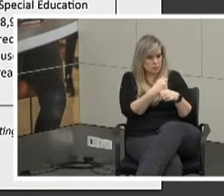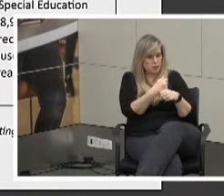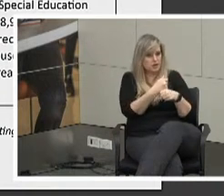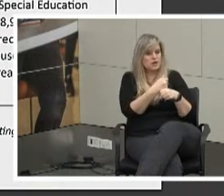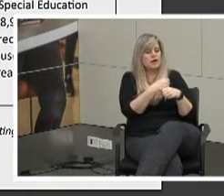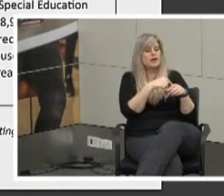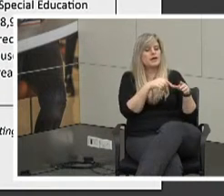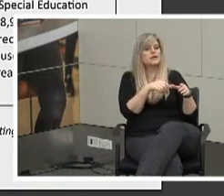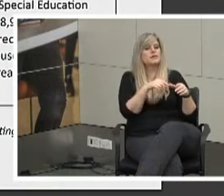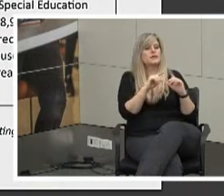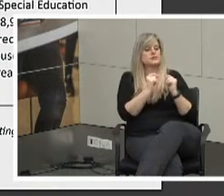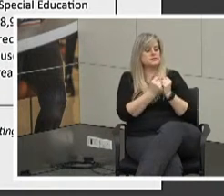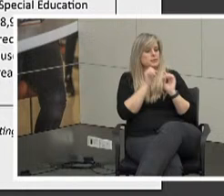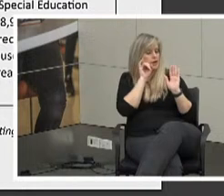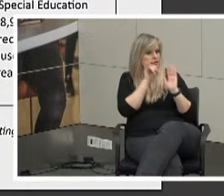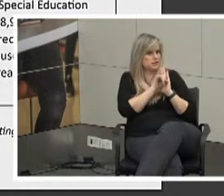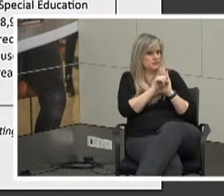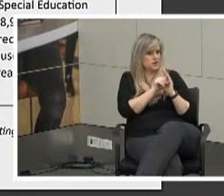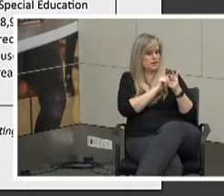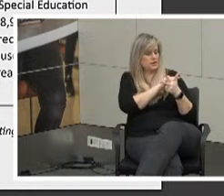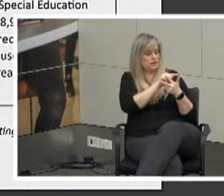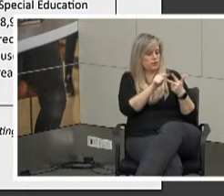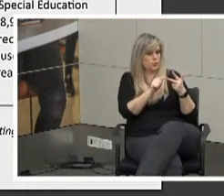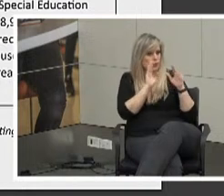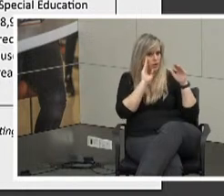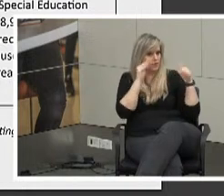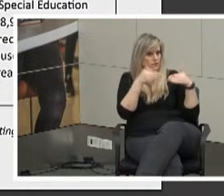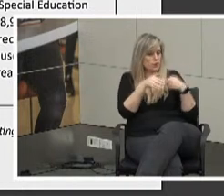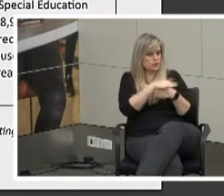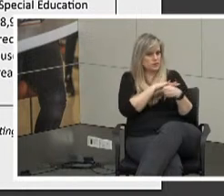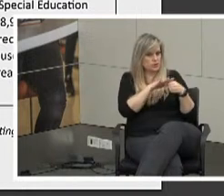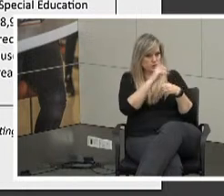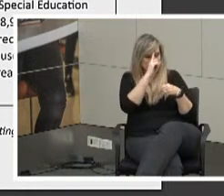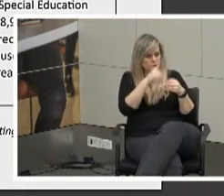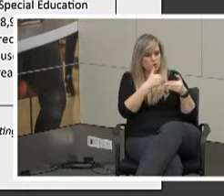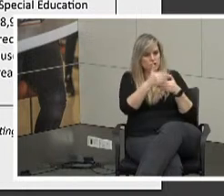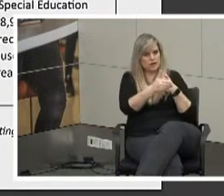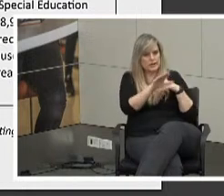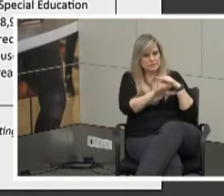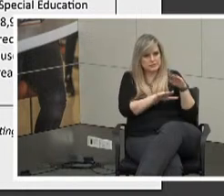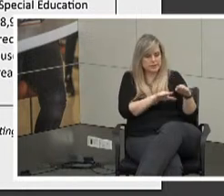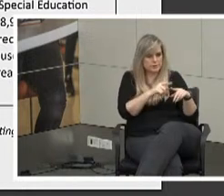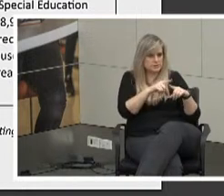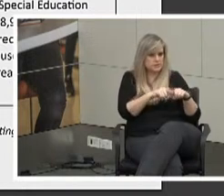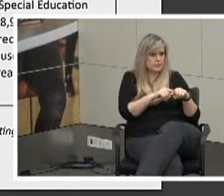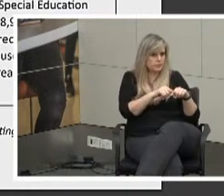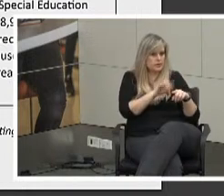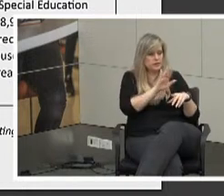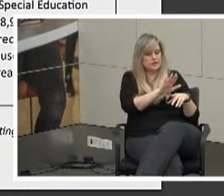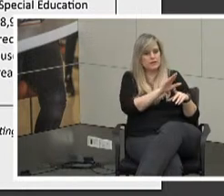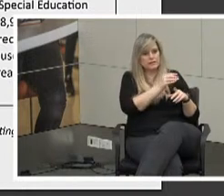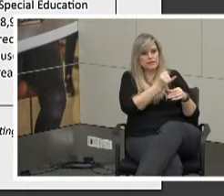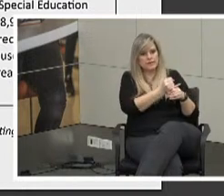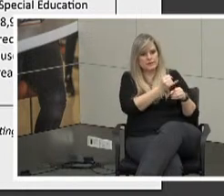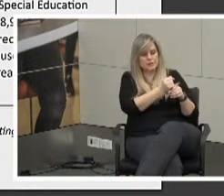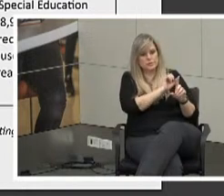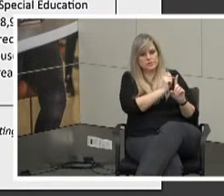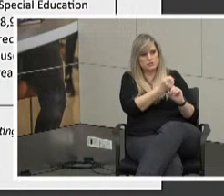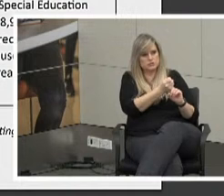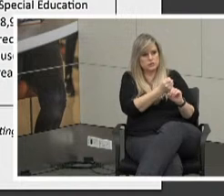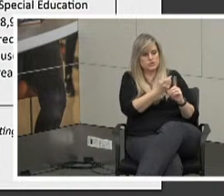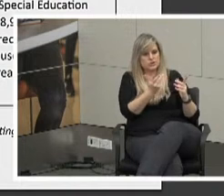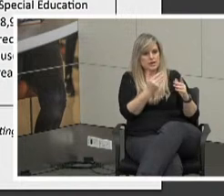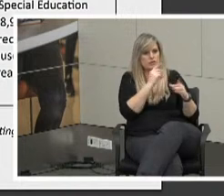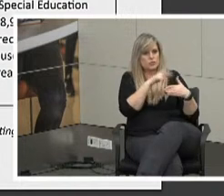identified uh three Focus areas for their next steps depending on what the campus need was and results of